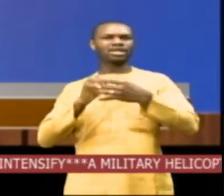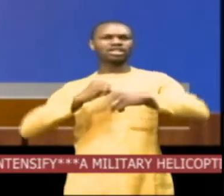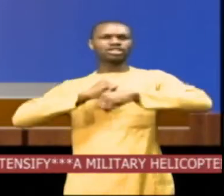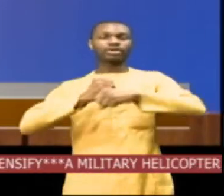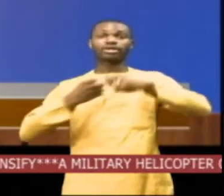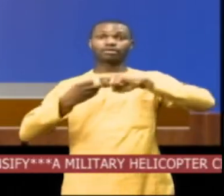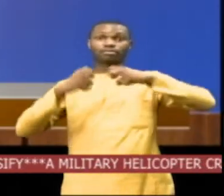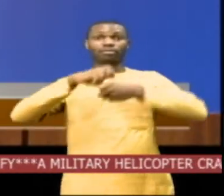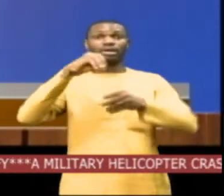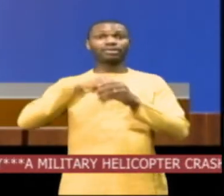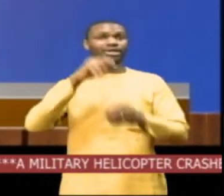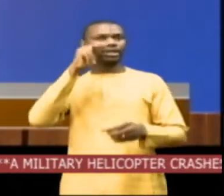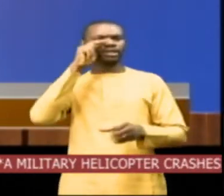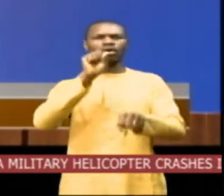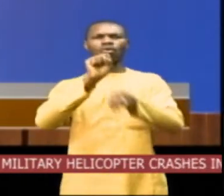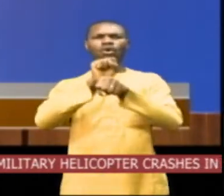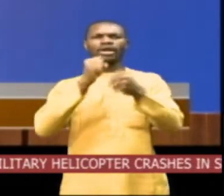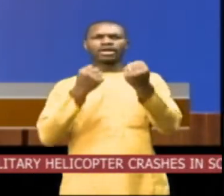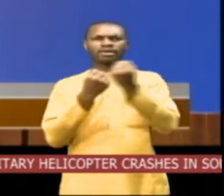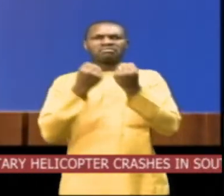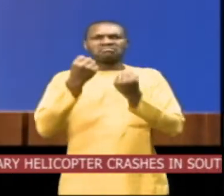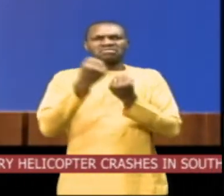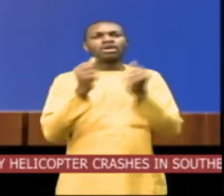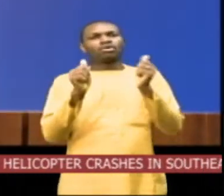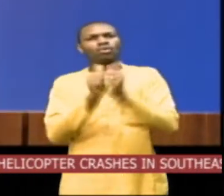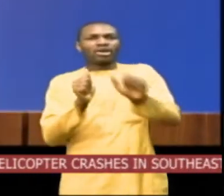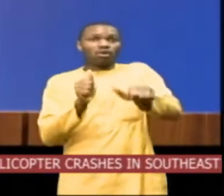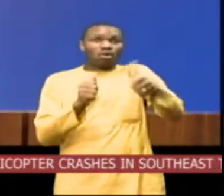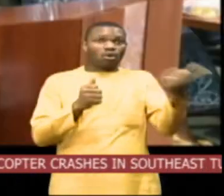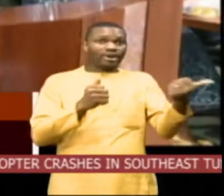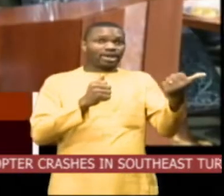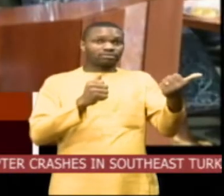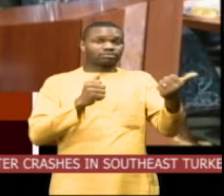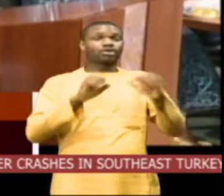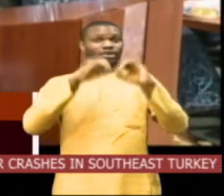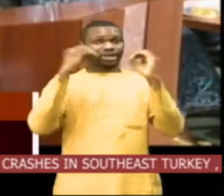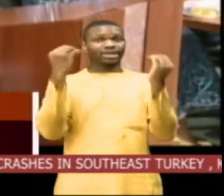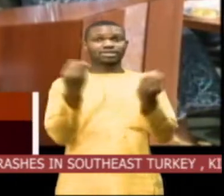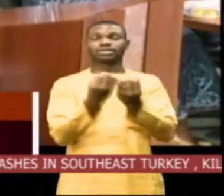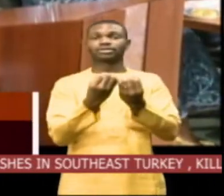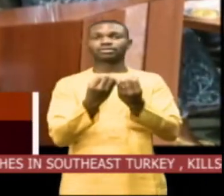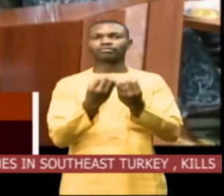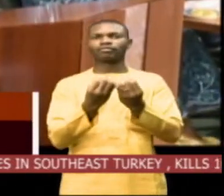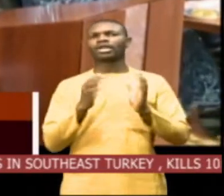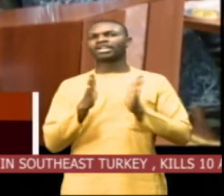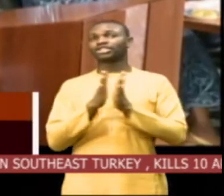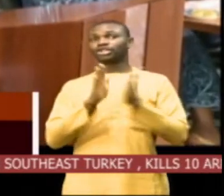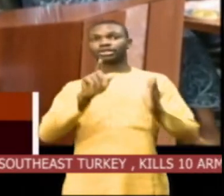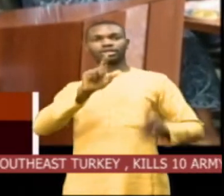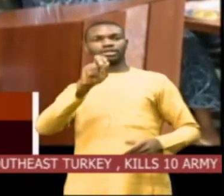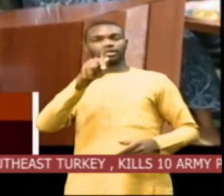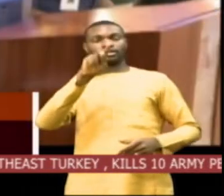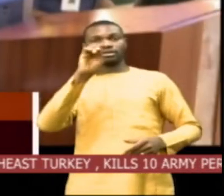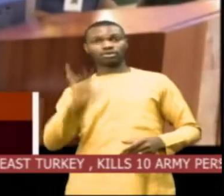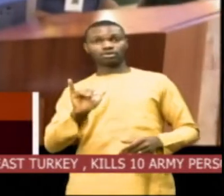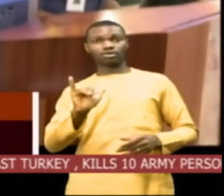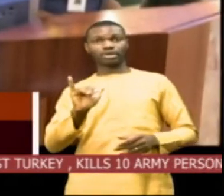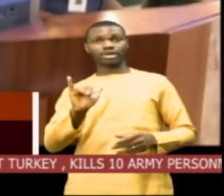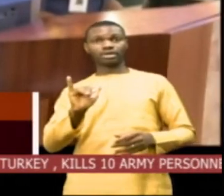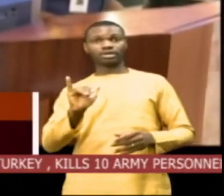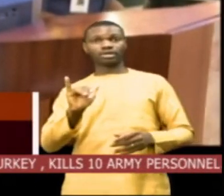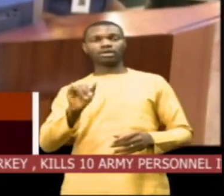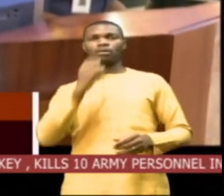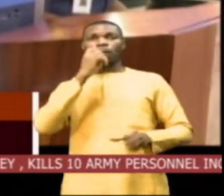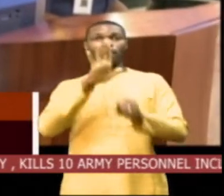country, working in concert with other security agencies. General Lucky Irabu, who pledged unalloyed loyalty